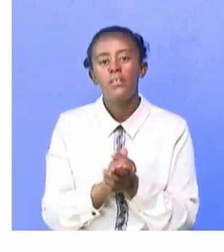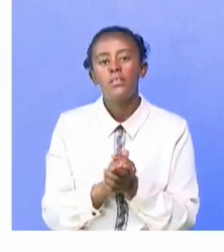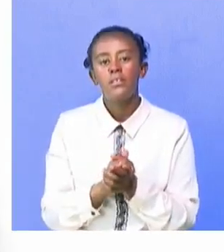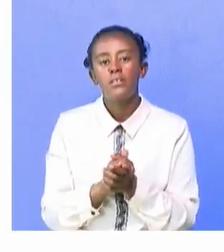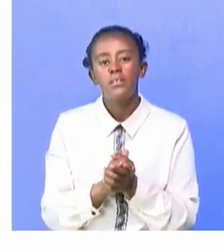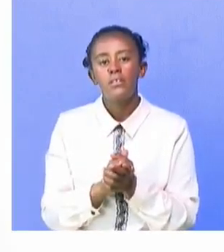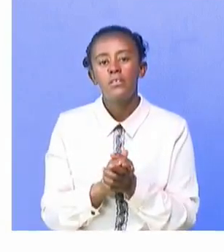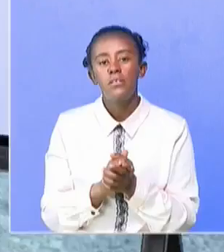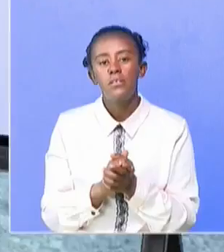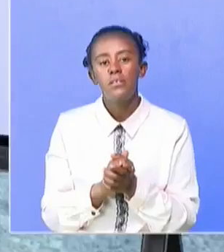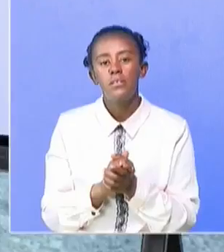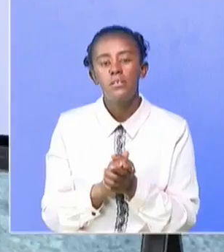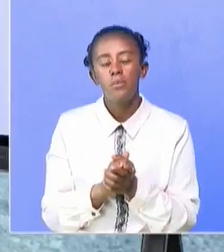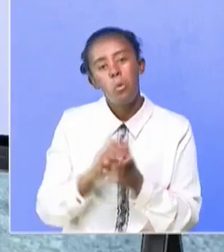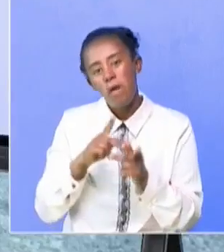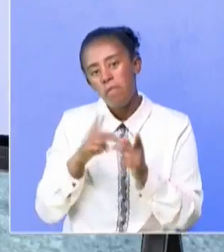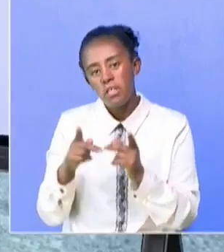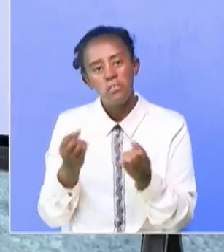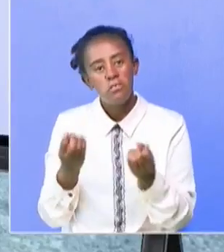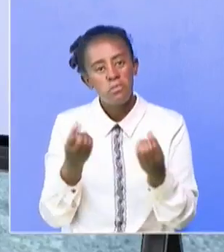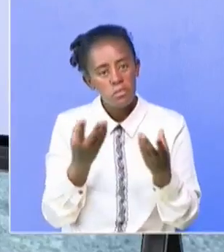Event or eventus.